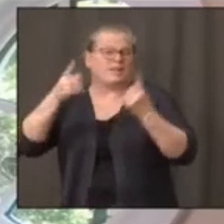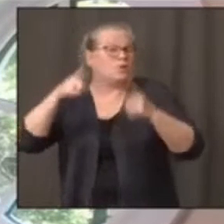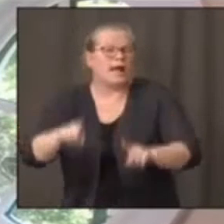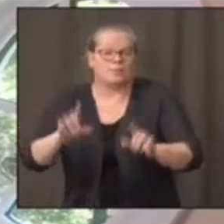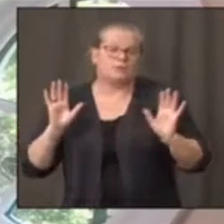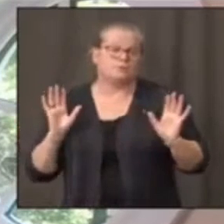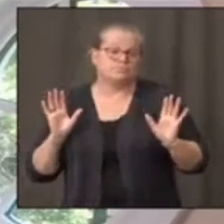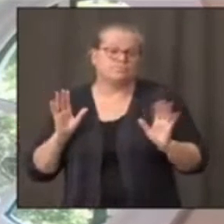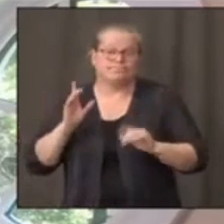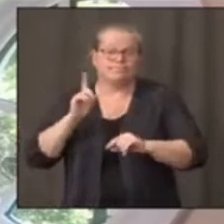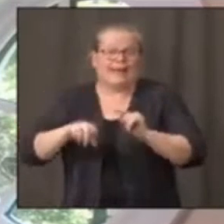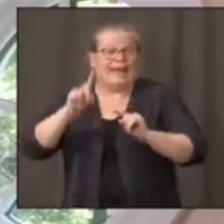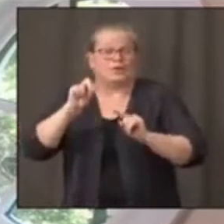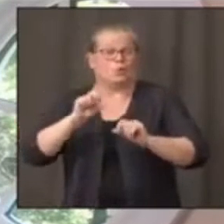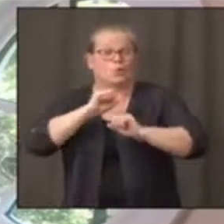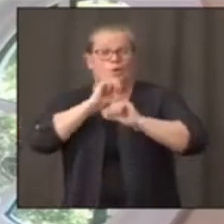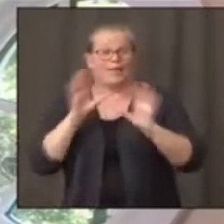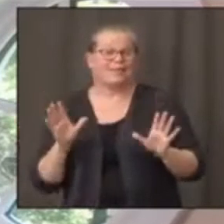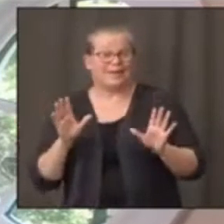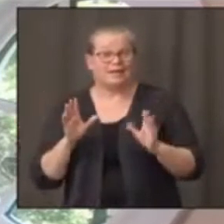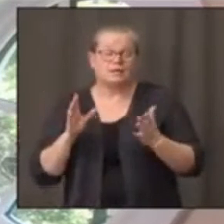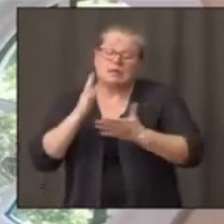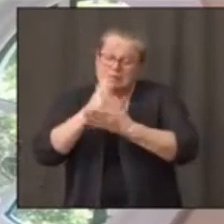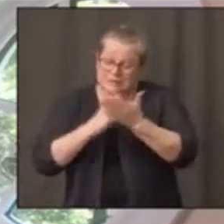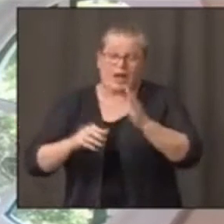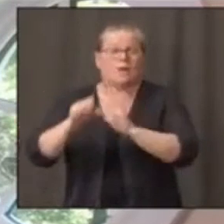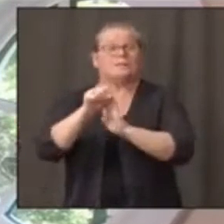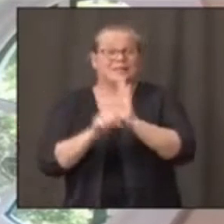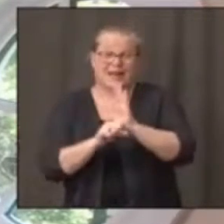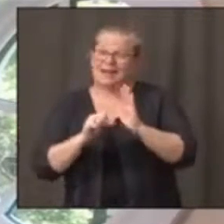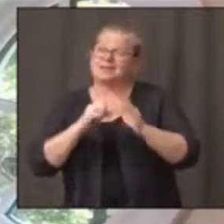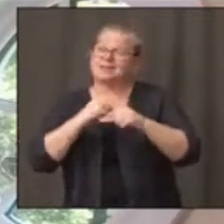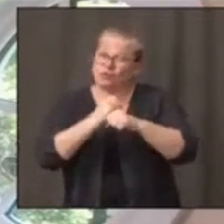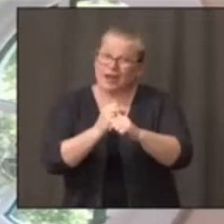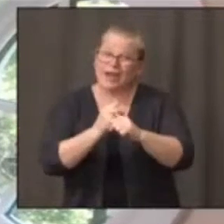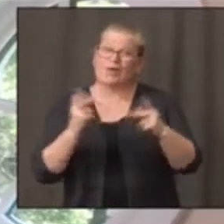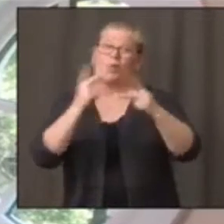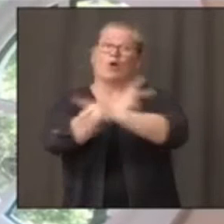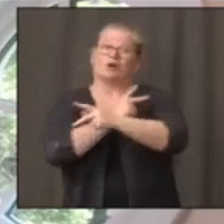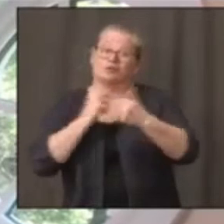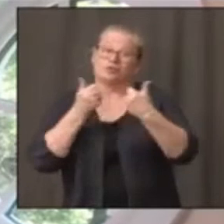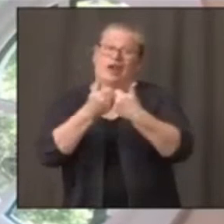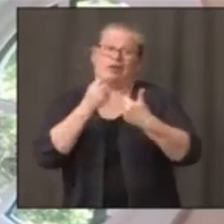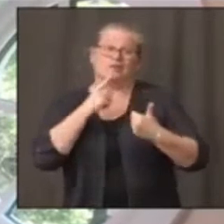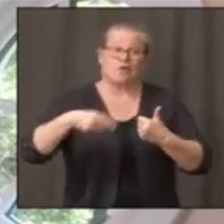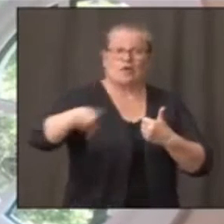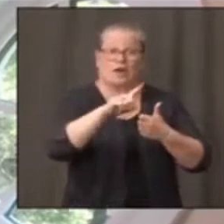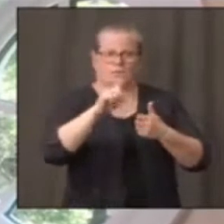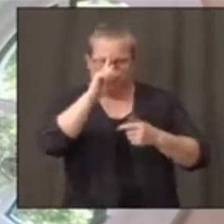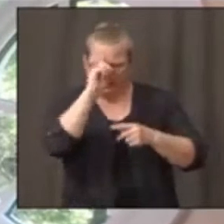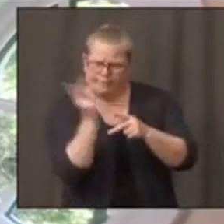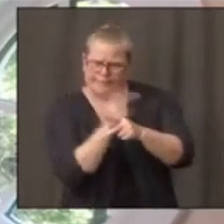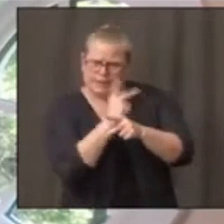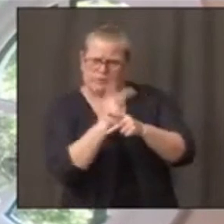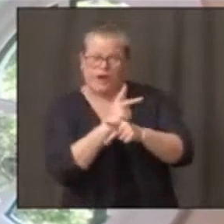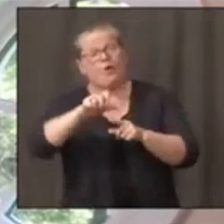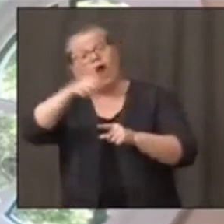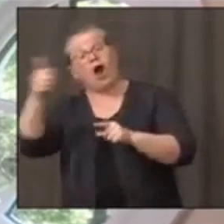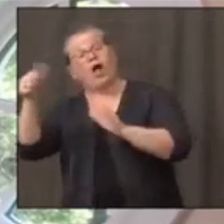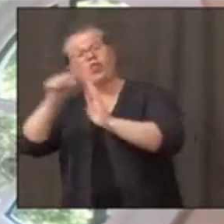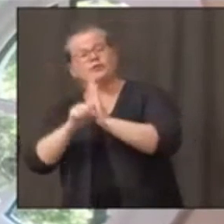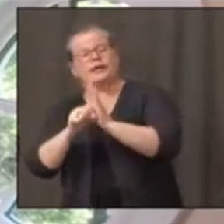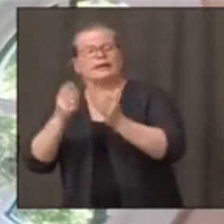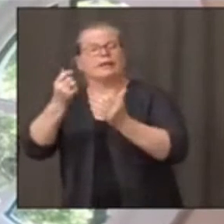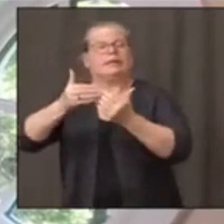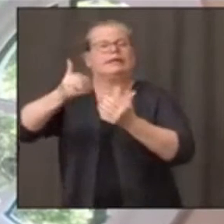tailor solutions to their individual challenges and their individual resources. And in other states, it'd be preferable to have a more coordinated national approach, particularly when it comes,